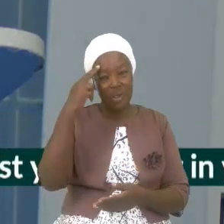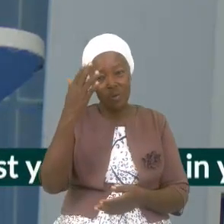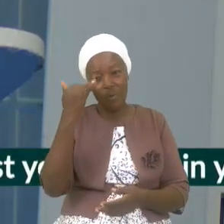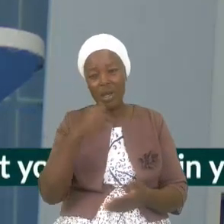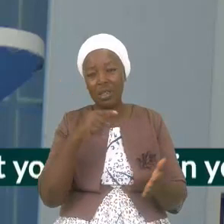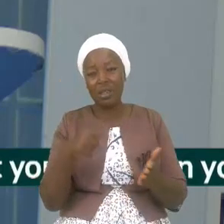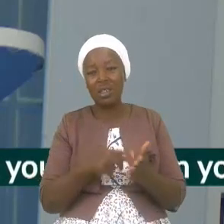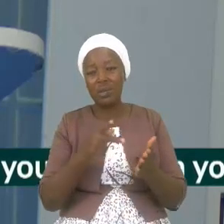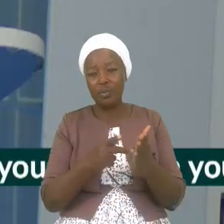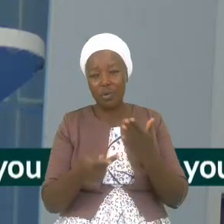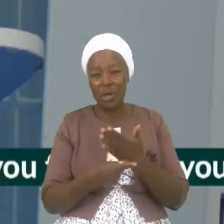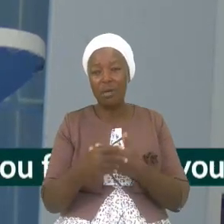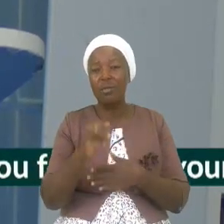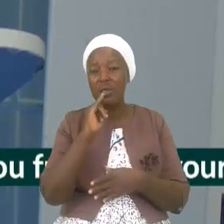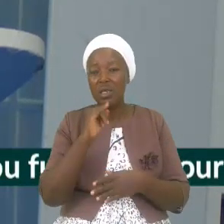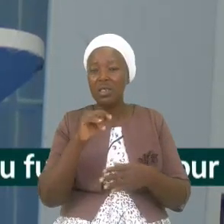people standing at the back.